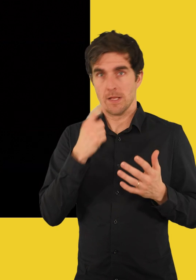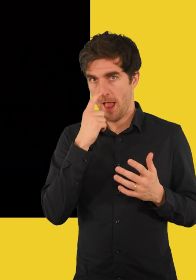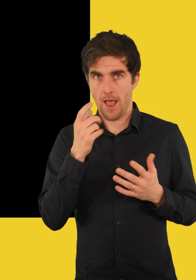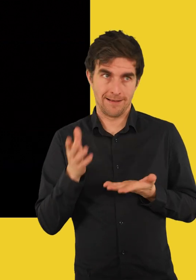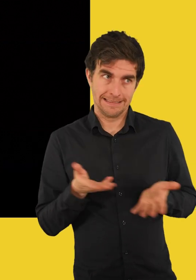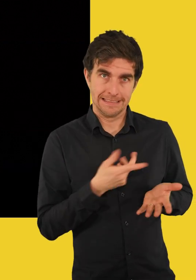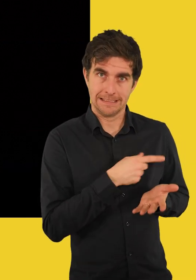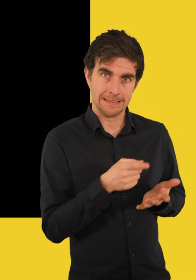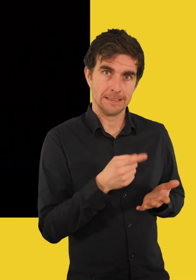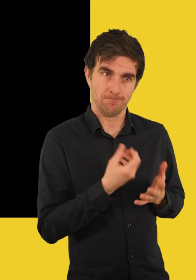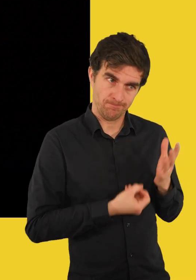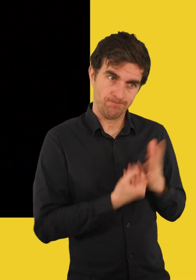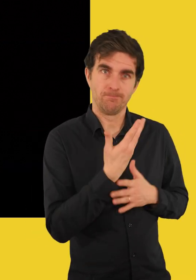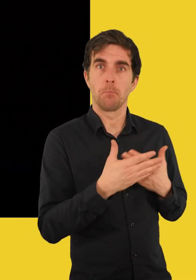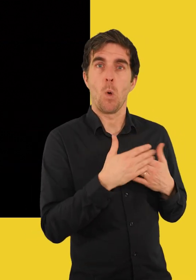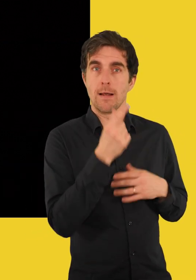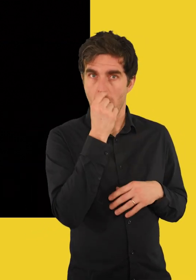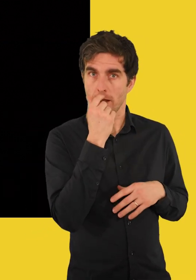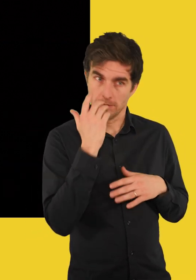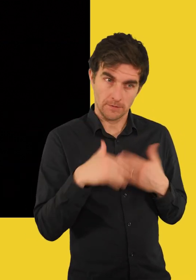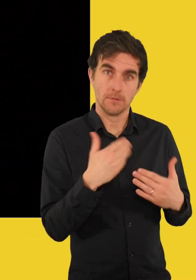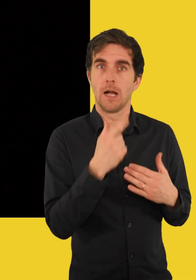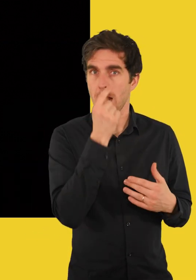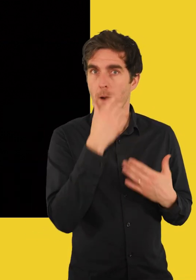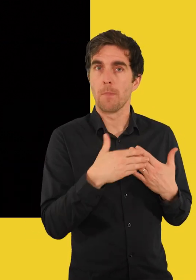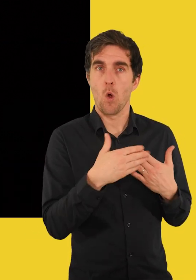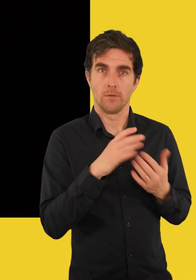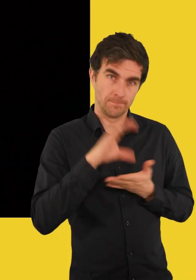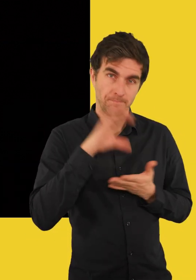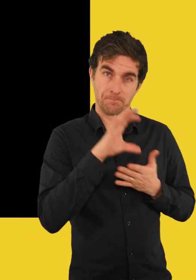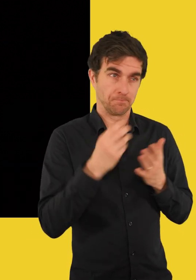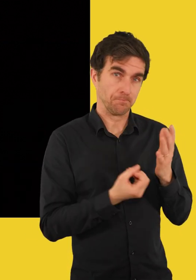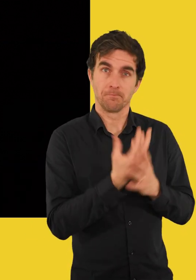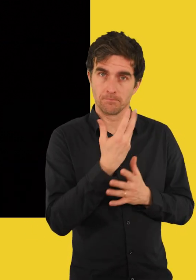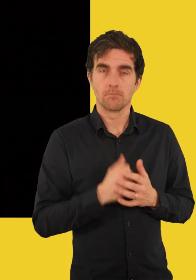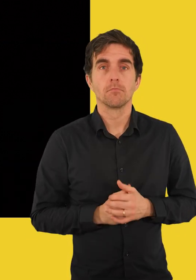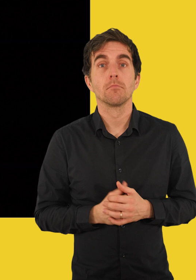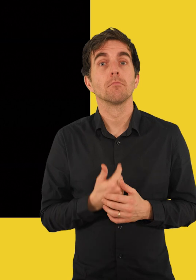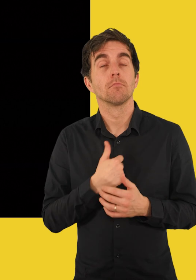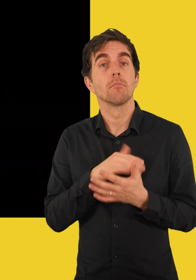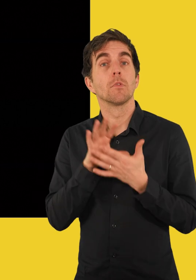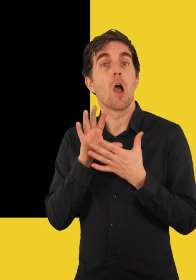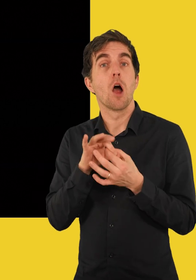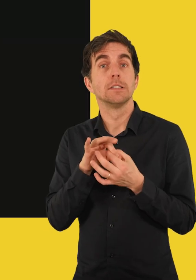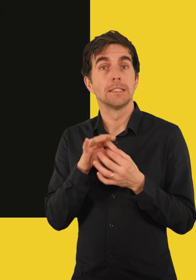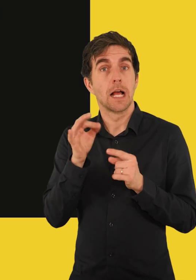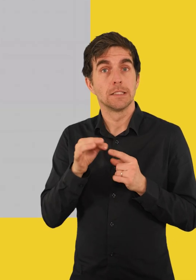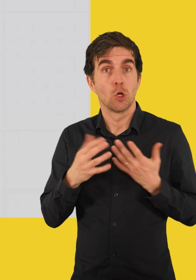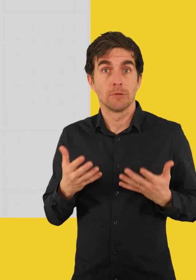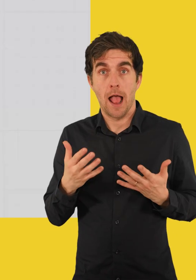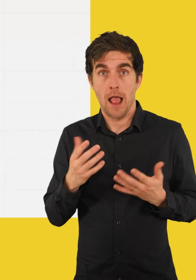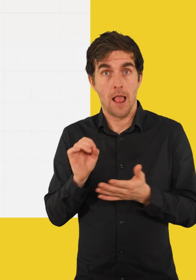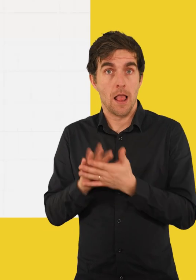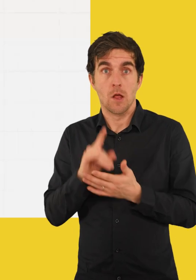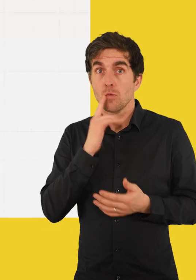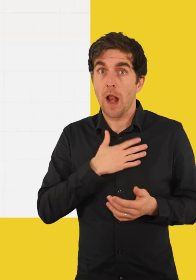can all resiliently flourish and courageously face the challenges that we are up against. Now, my contact details are in today's resources if you would